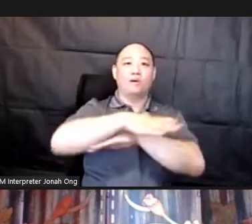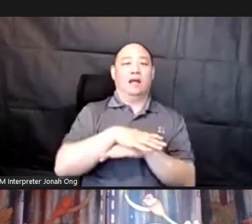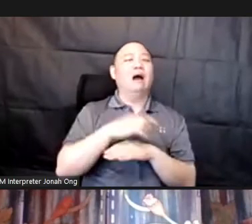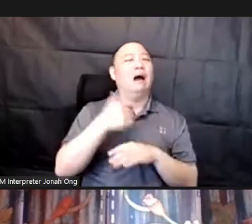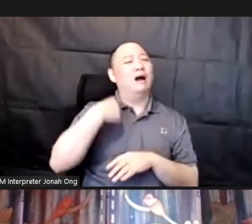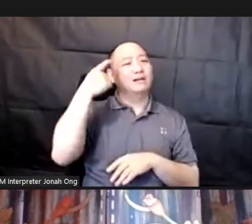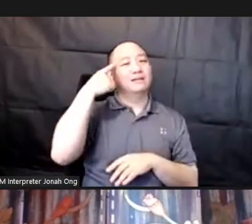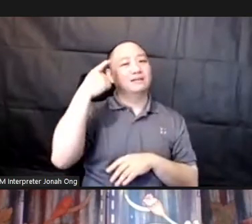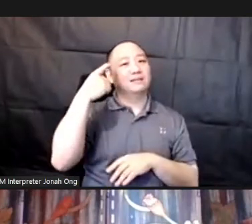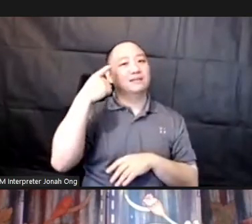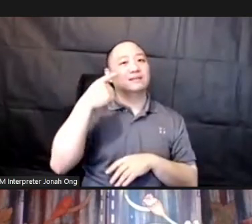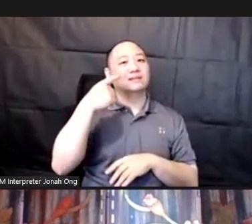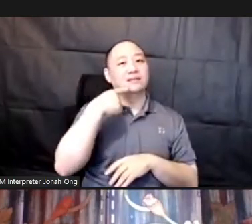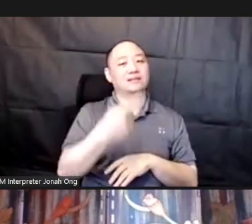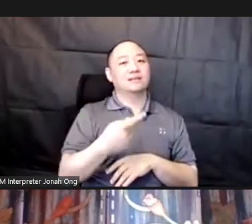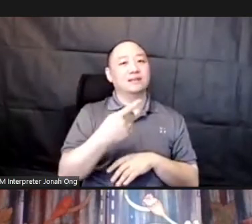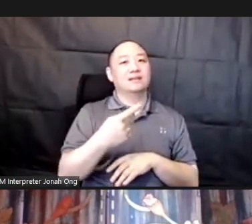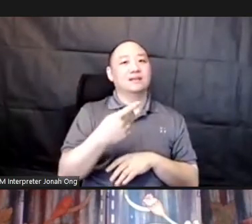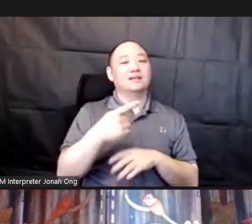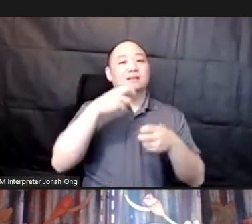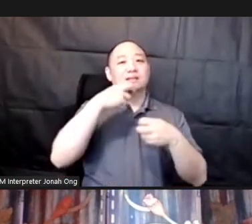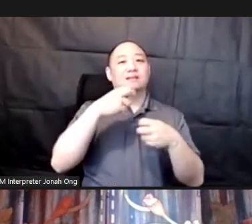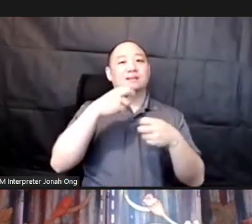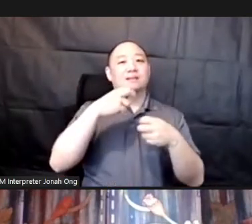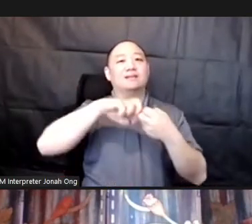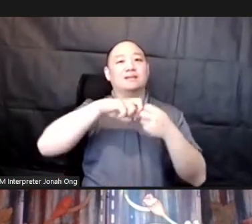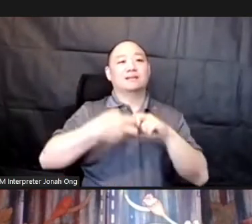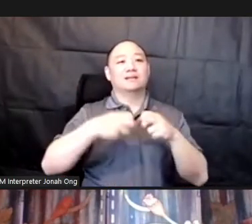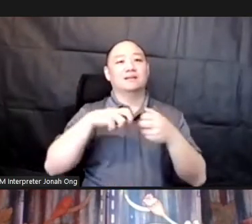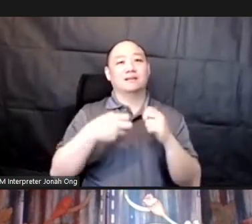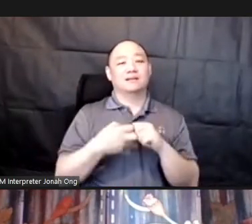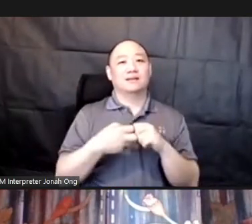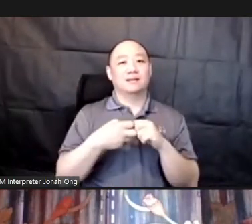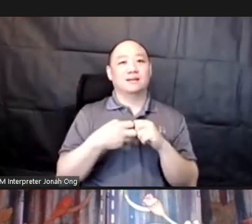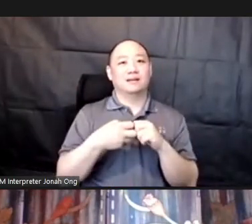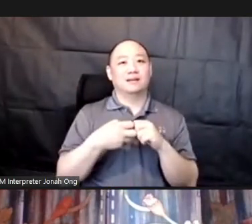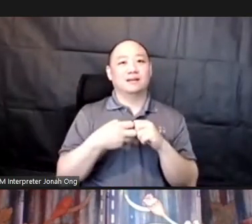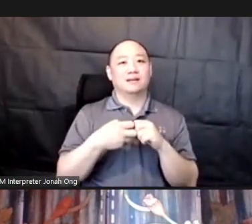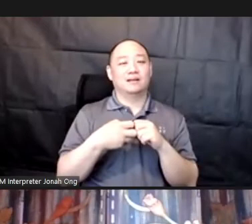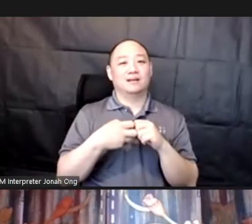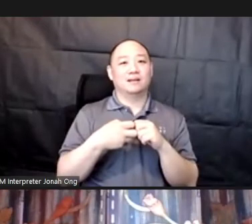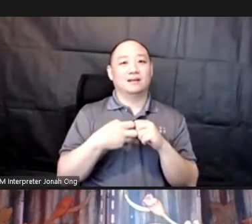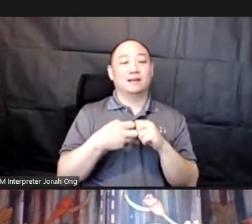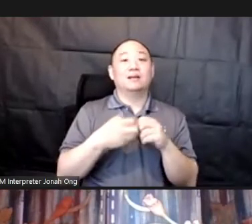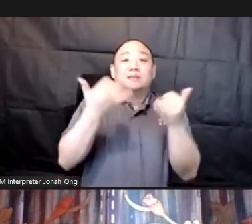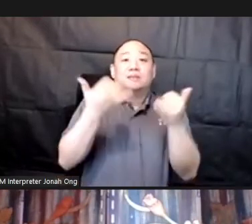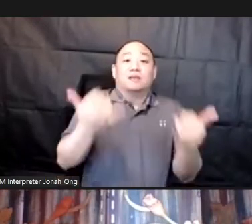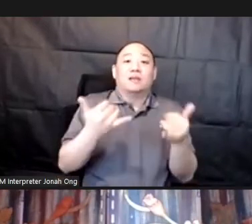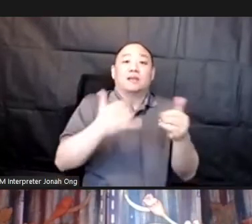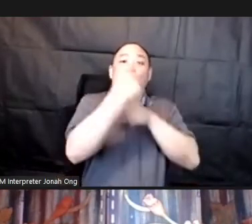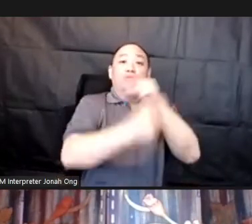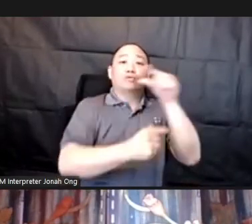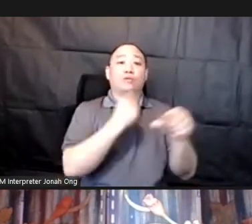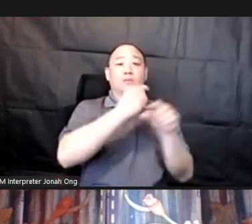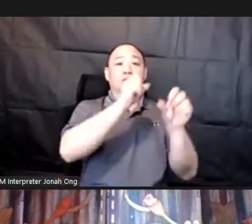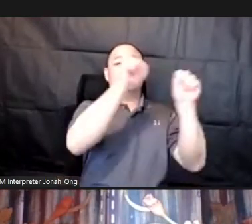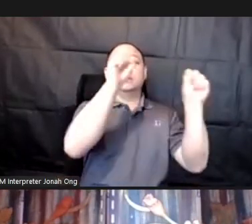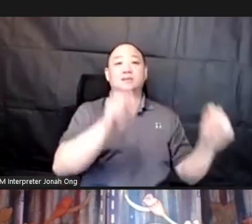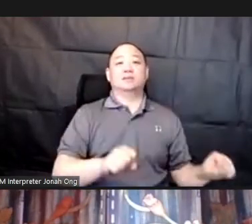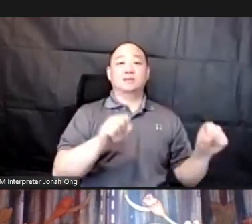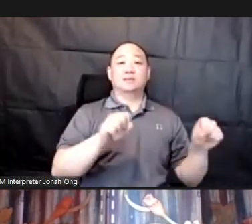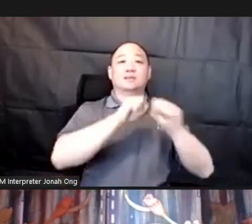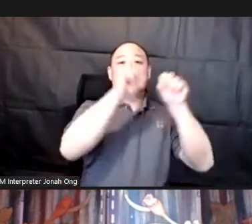complicated. There's no one solution only, because now the global system is broken. So we need